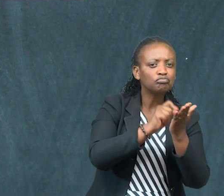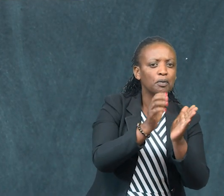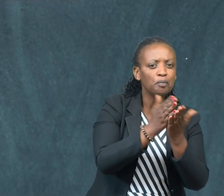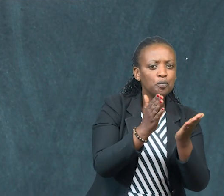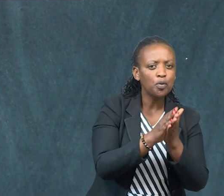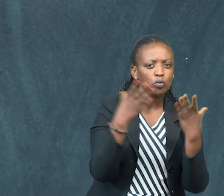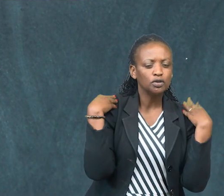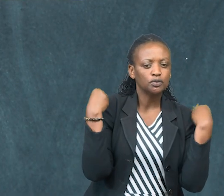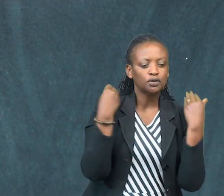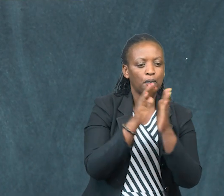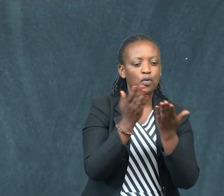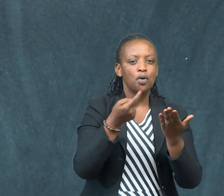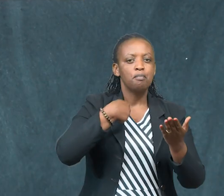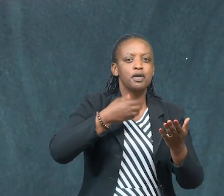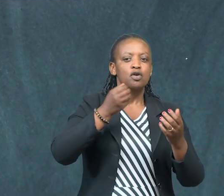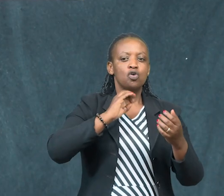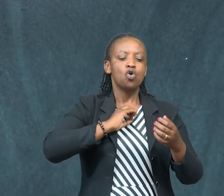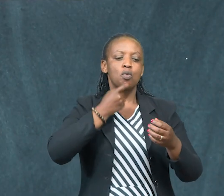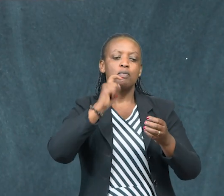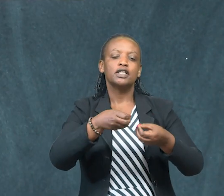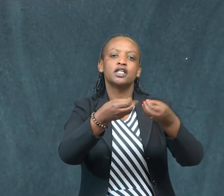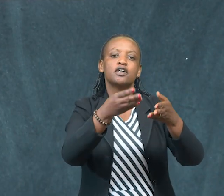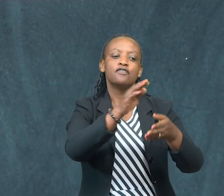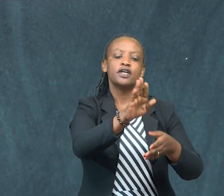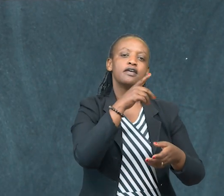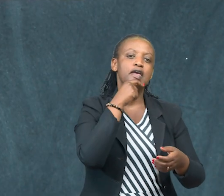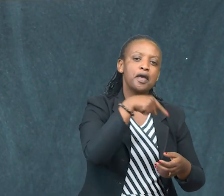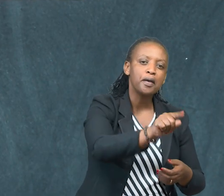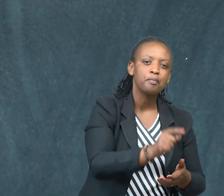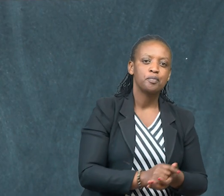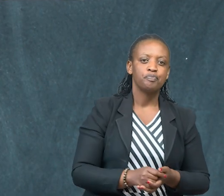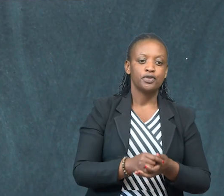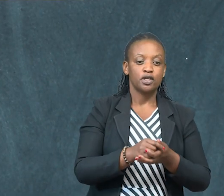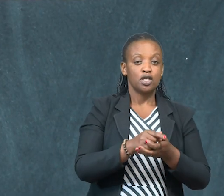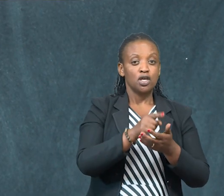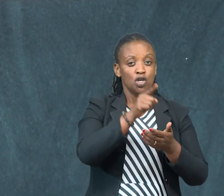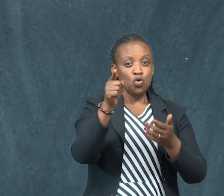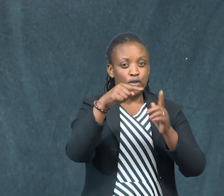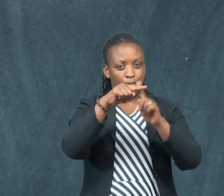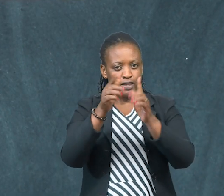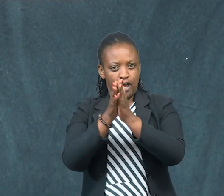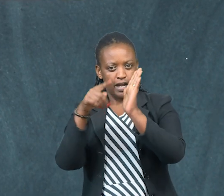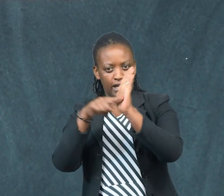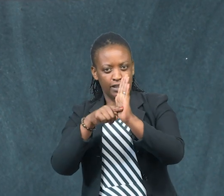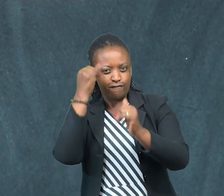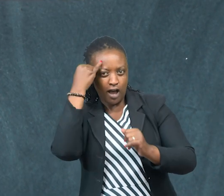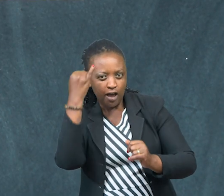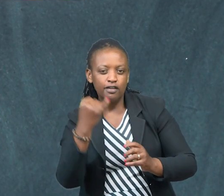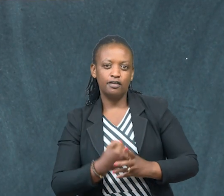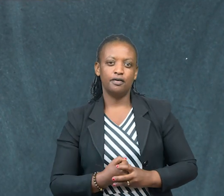How many exercise books do I owe him? Okay? Then use the positive and negative